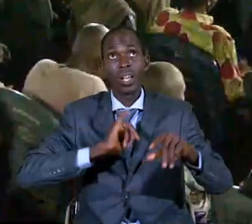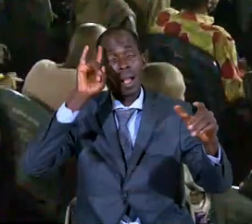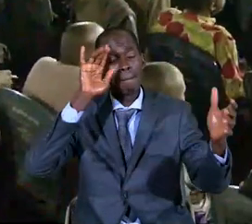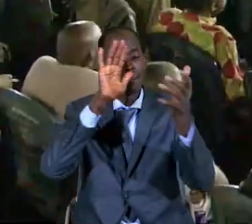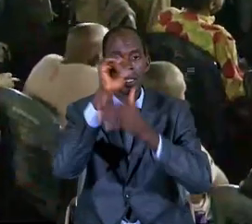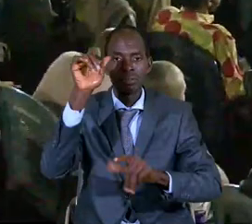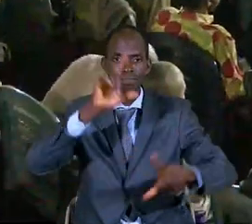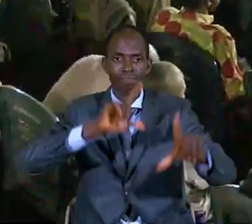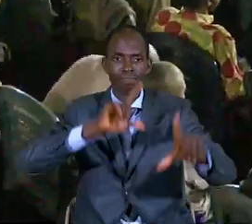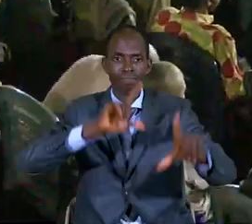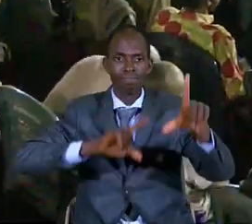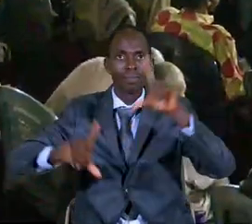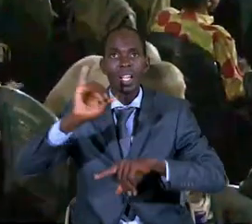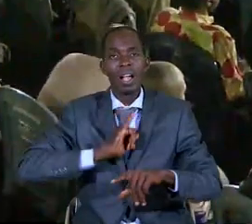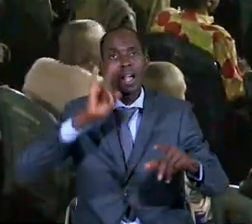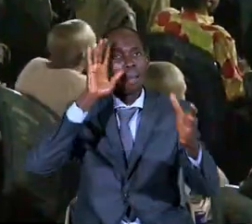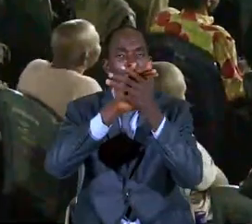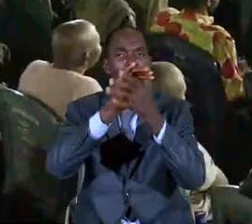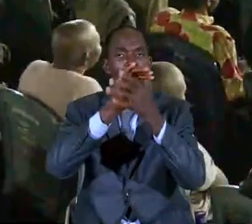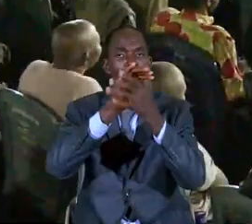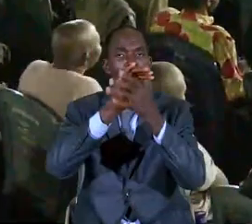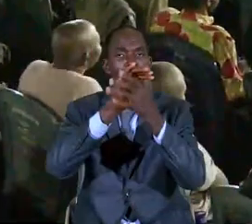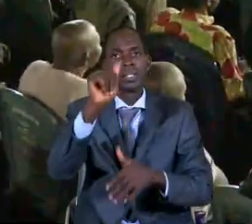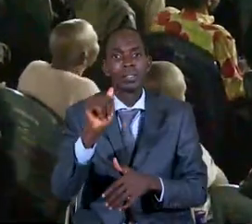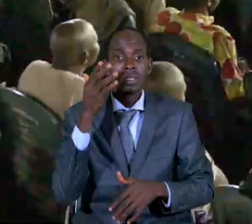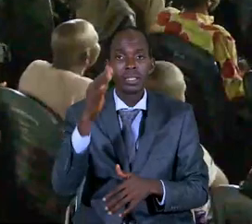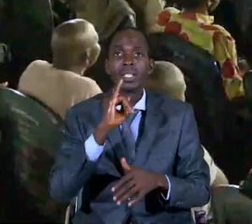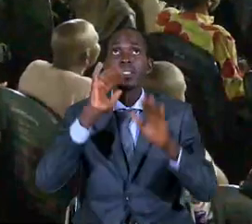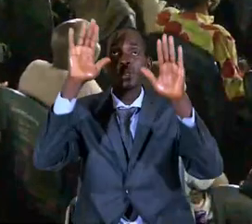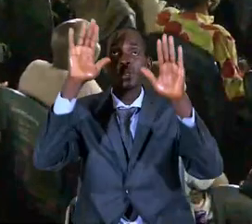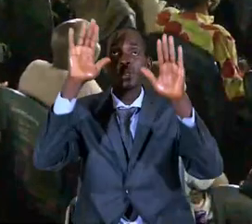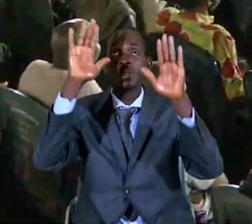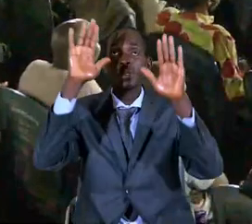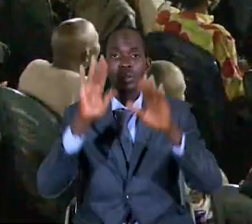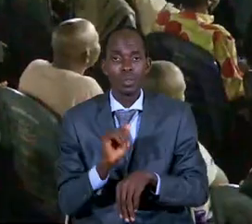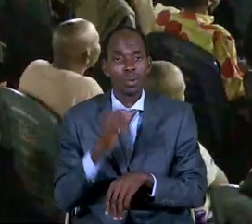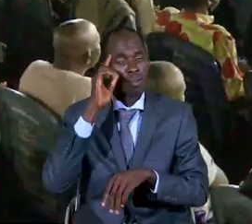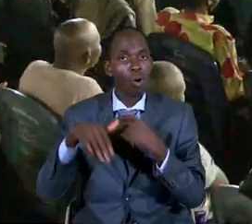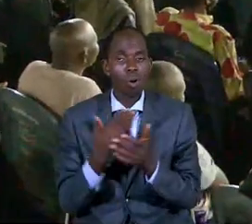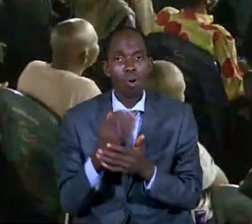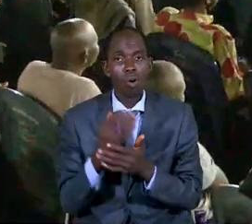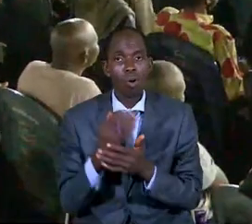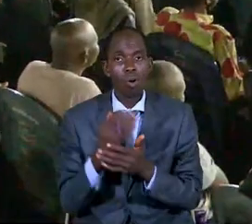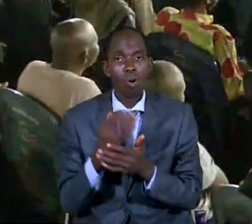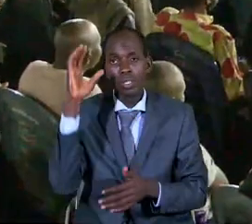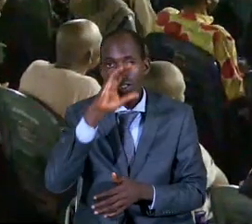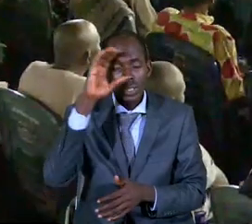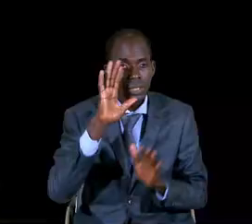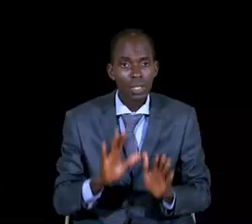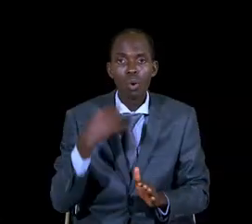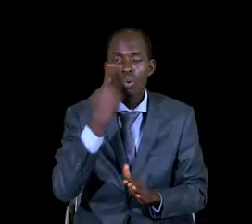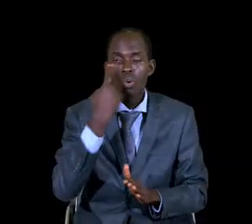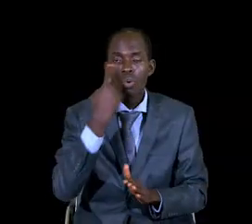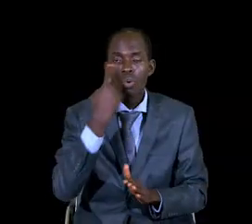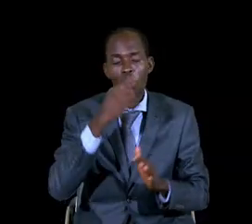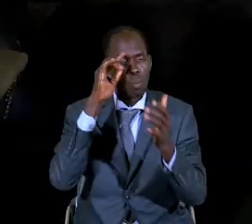I believe. There's miracle for all seekers who believe. Yours has